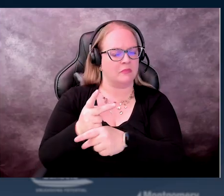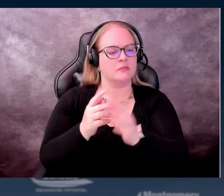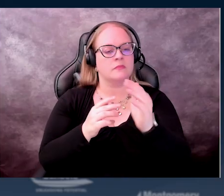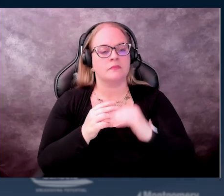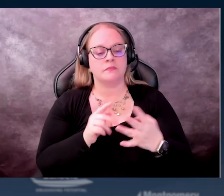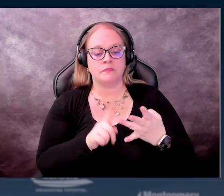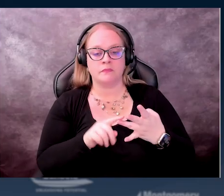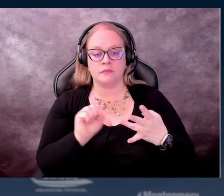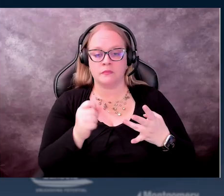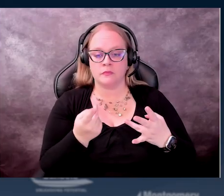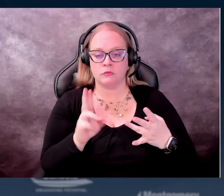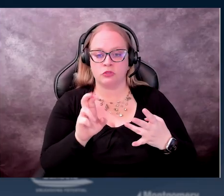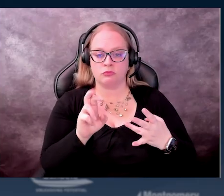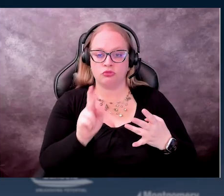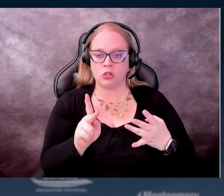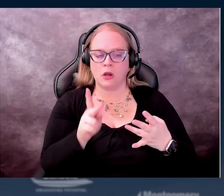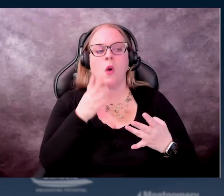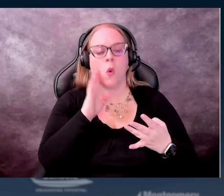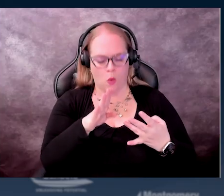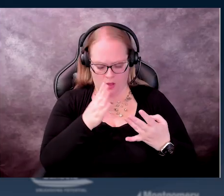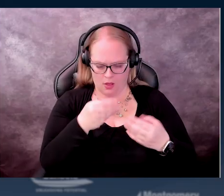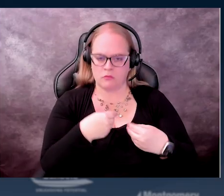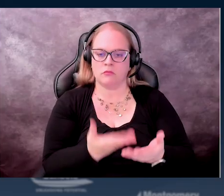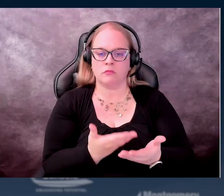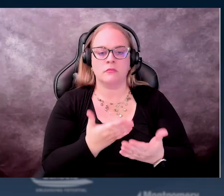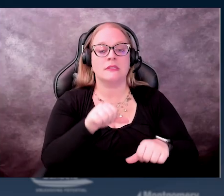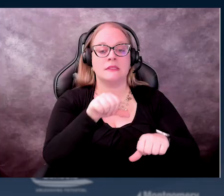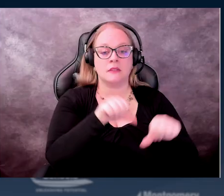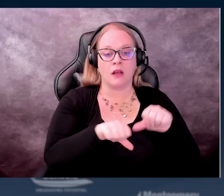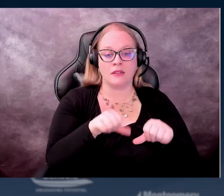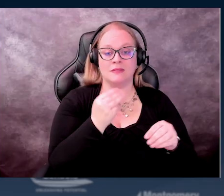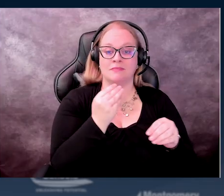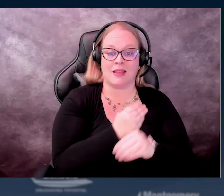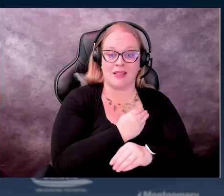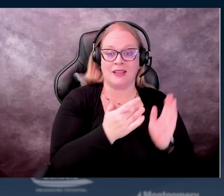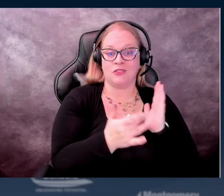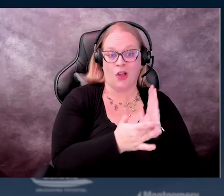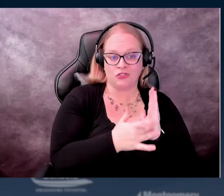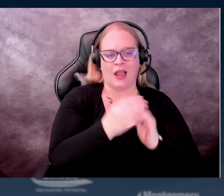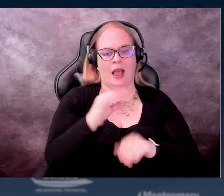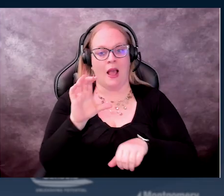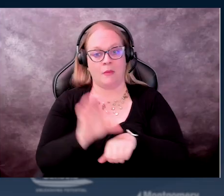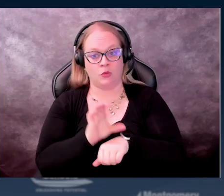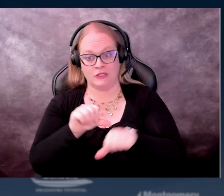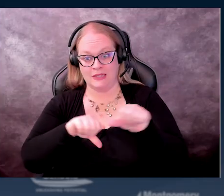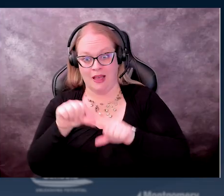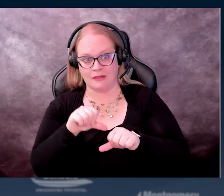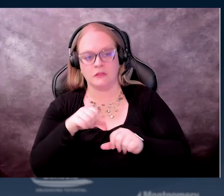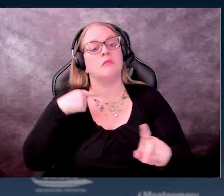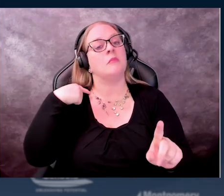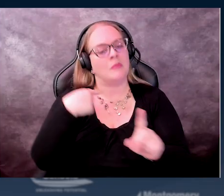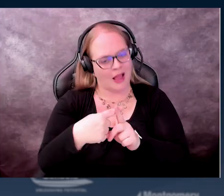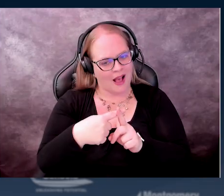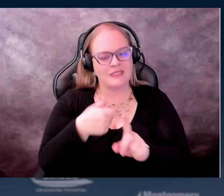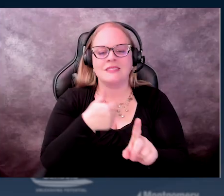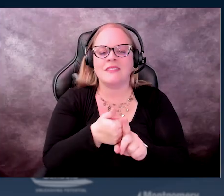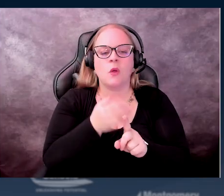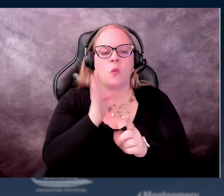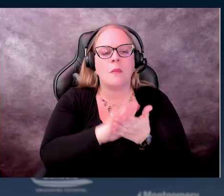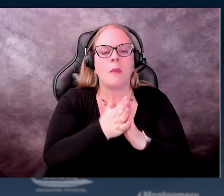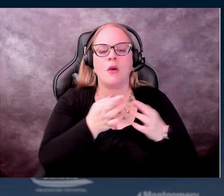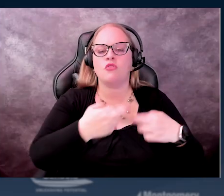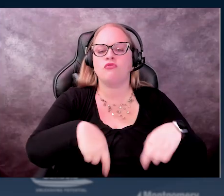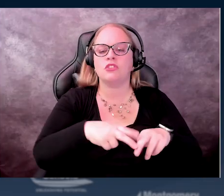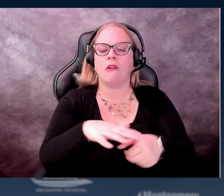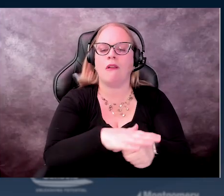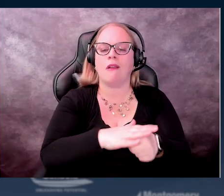technology, and computer science programs, in addition to being the regional site for the International Baccalaureate program. And